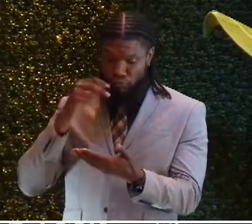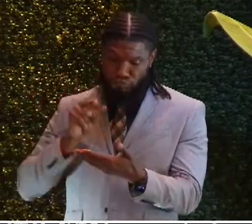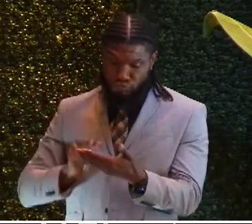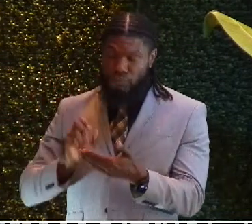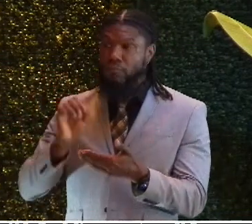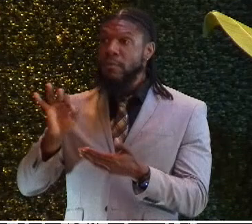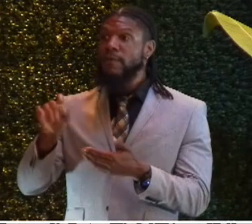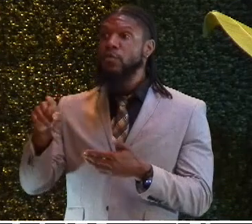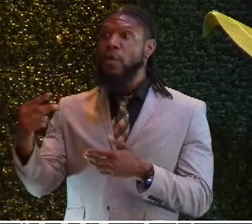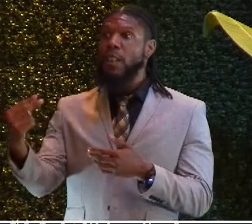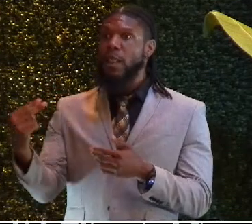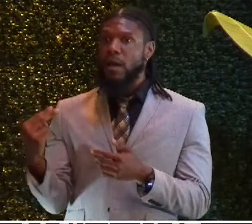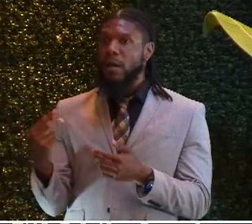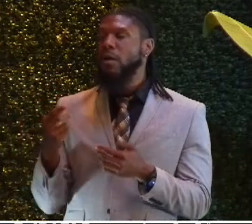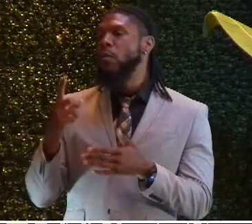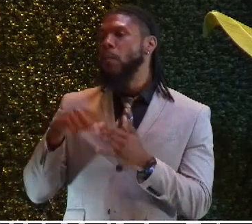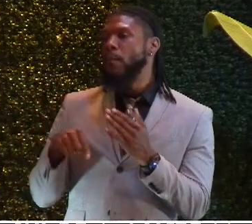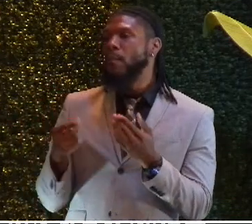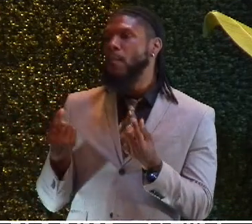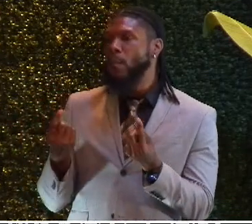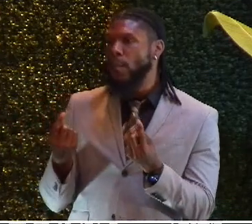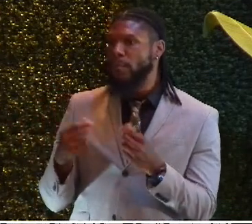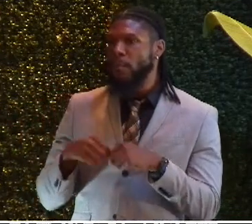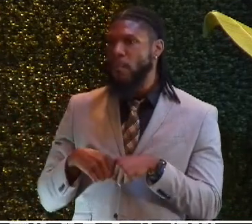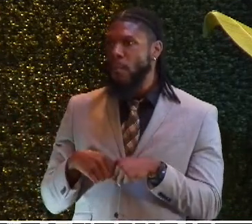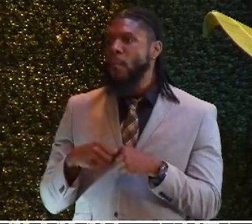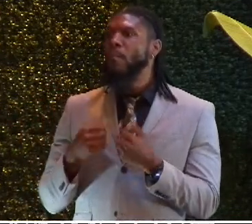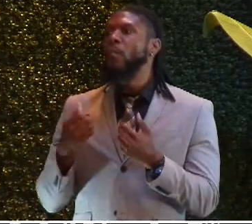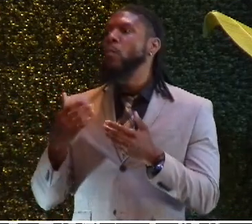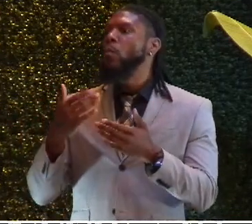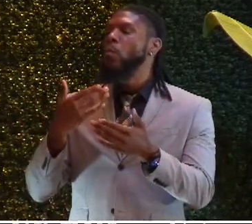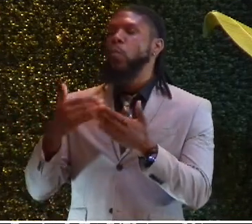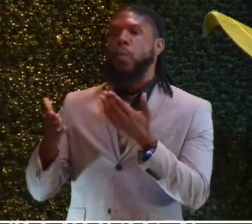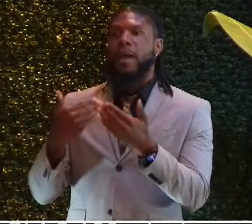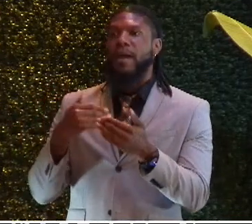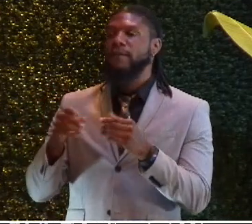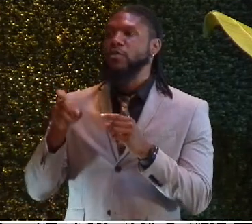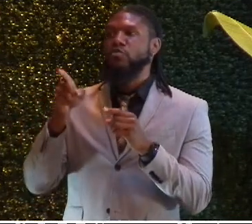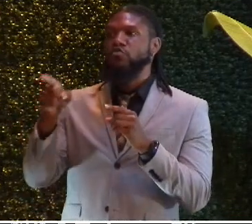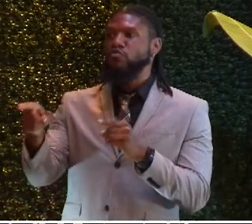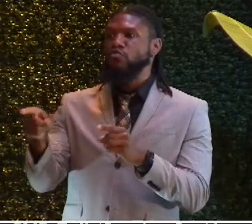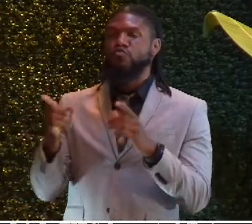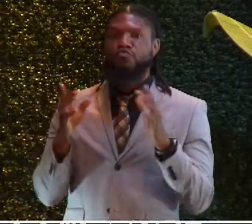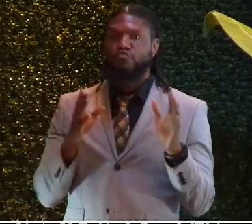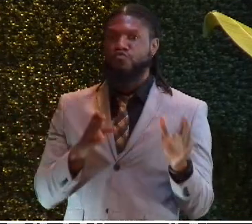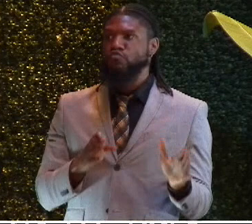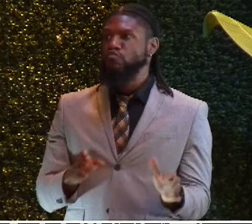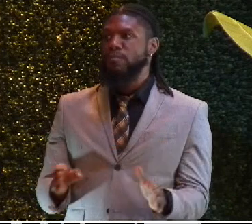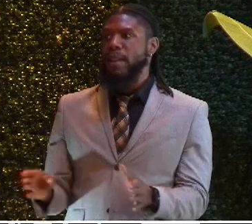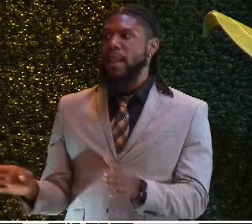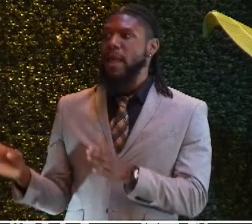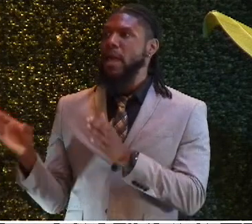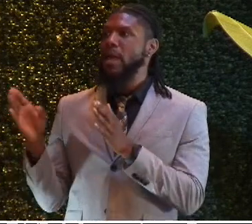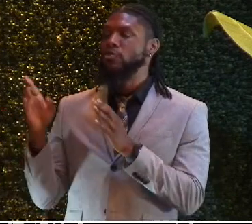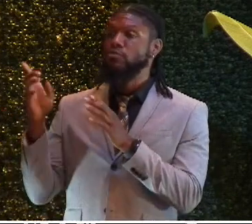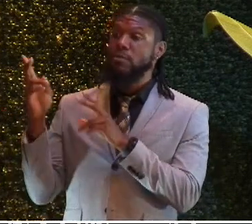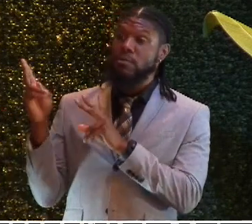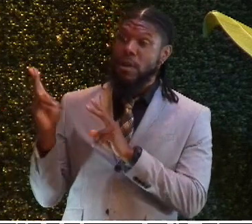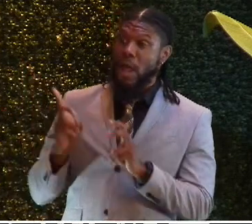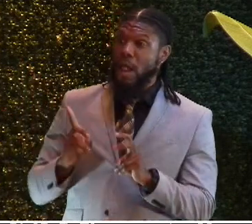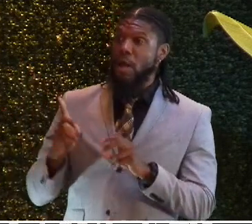looking at, what I want you to do, just go to wherever you play and download and stream